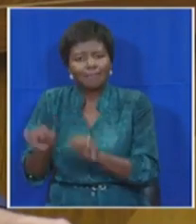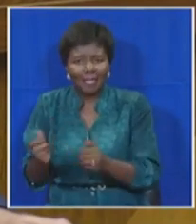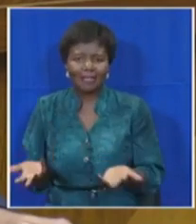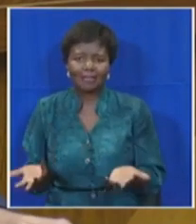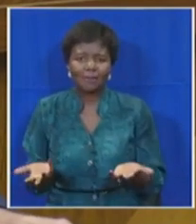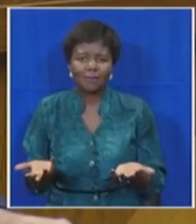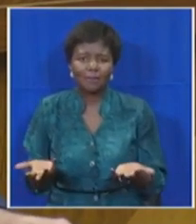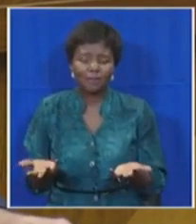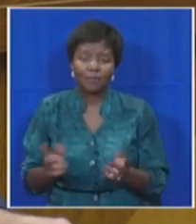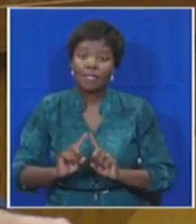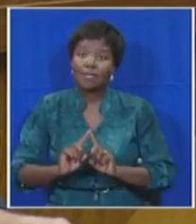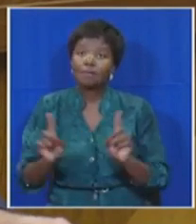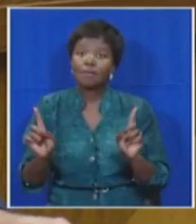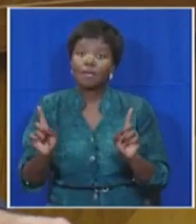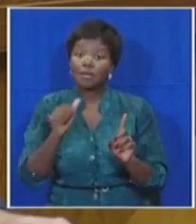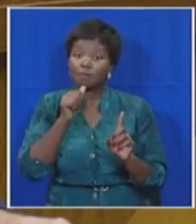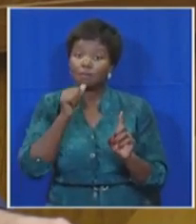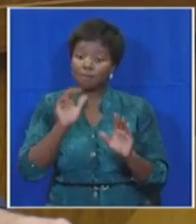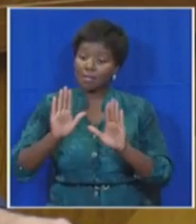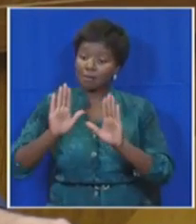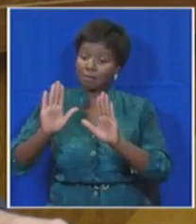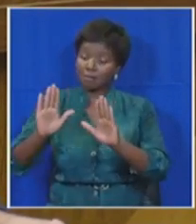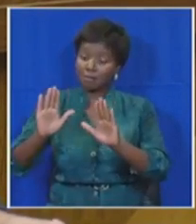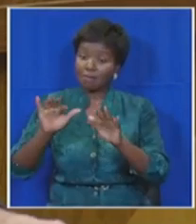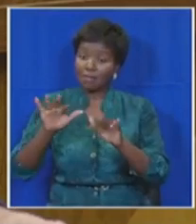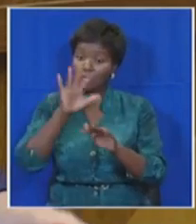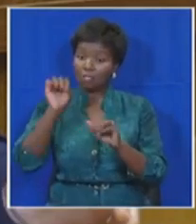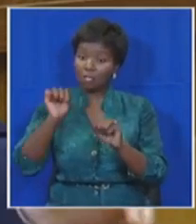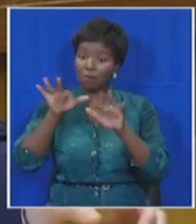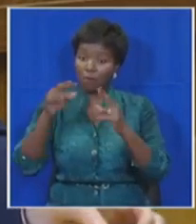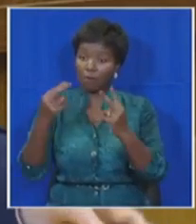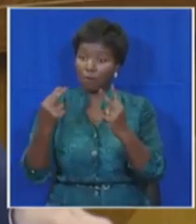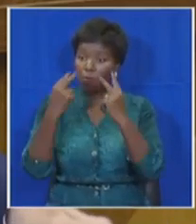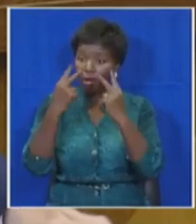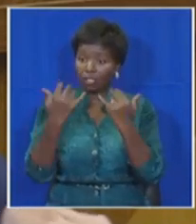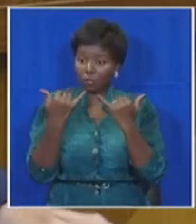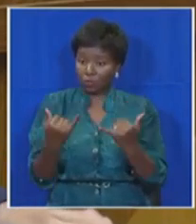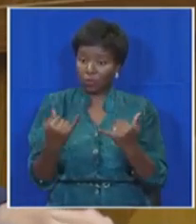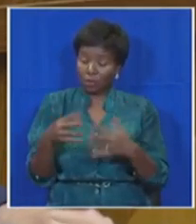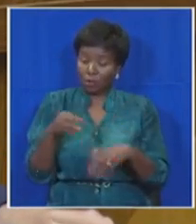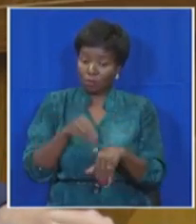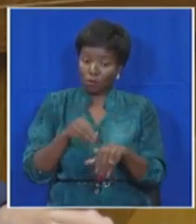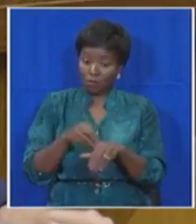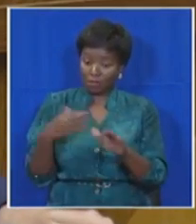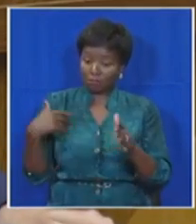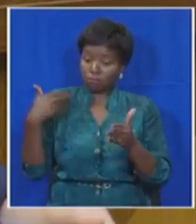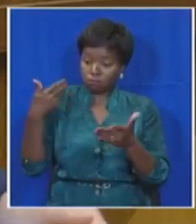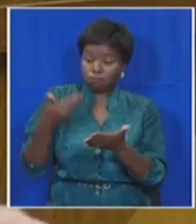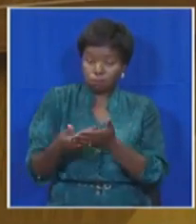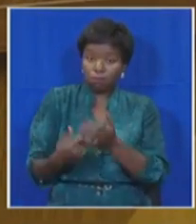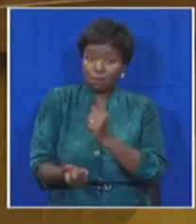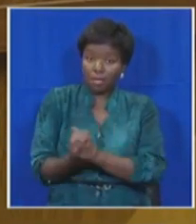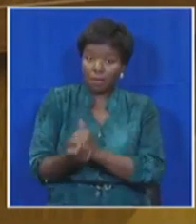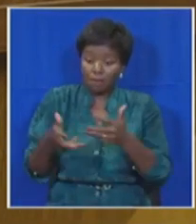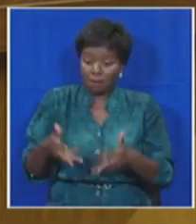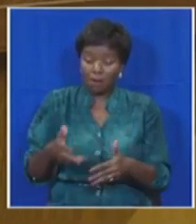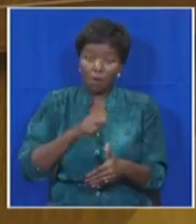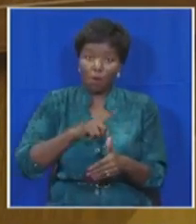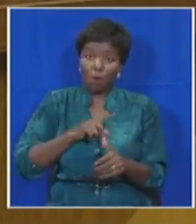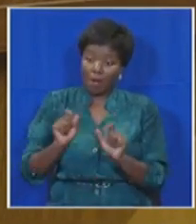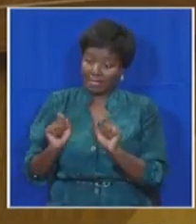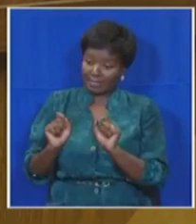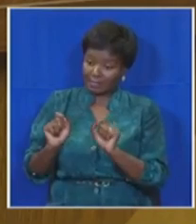But it's going to be up to the citizens at home that are watching this debacle here today and over the last few days, because they're going to have to be